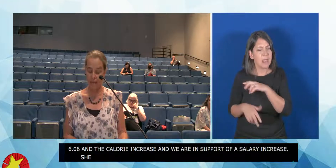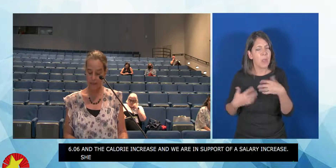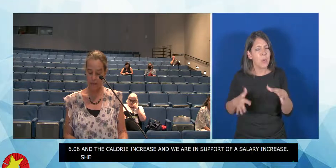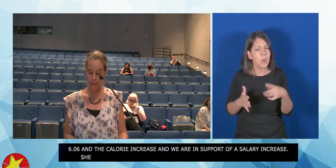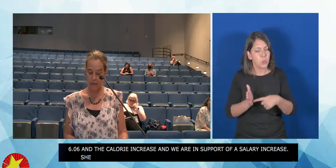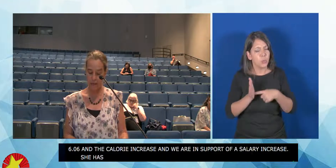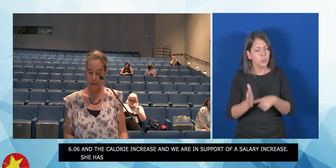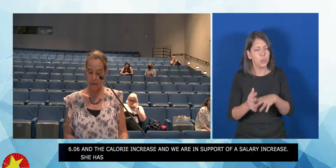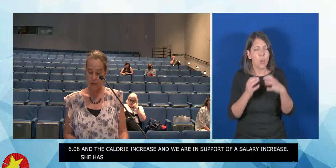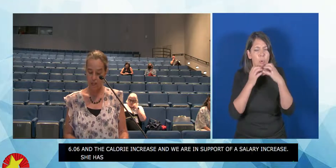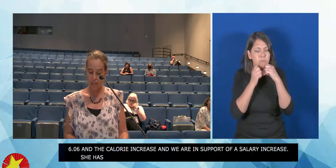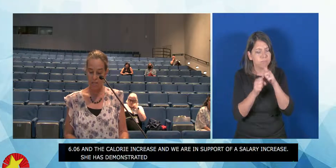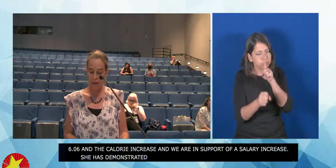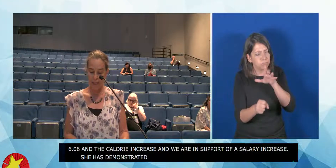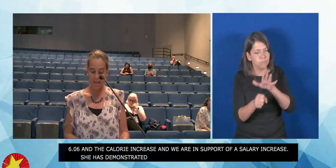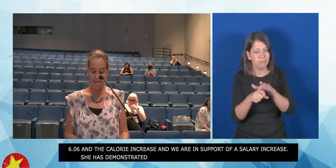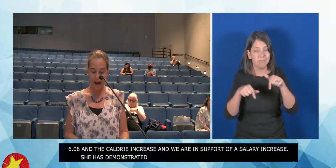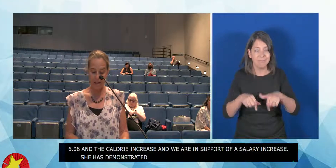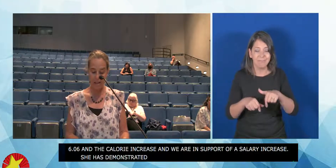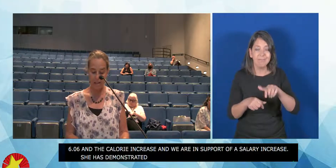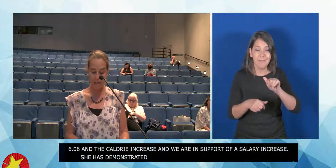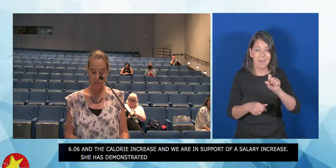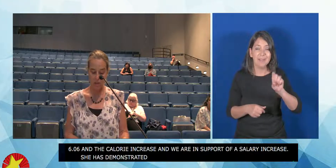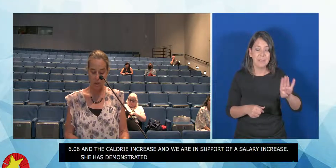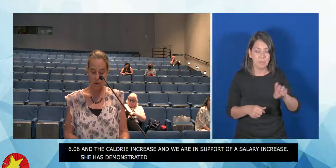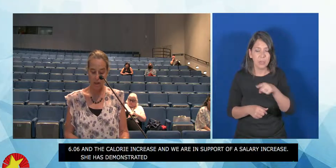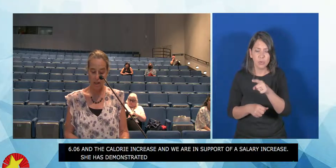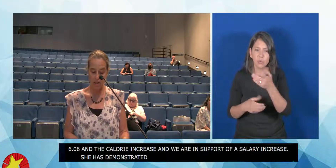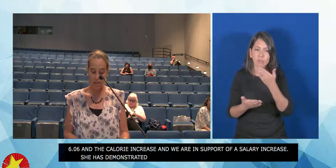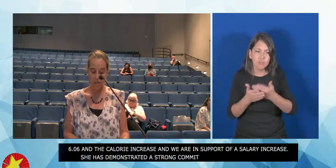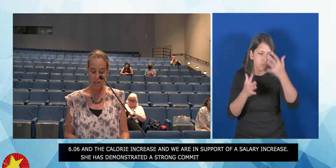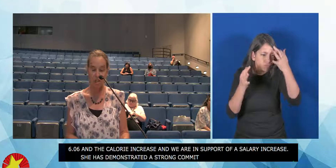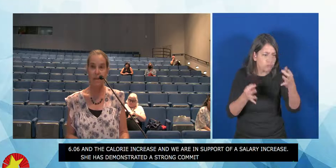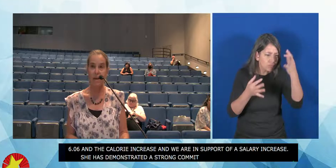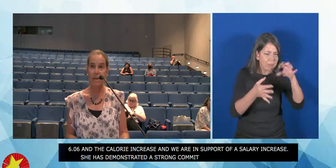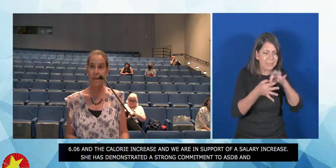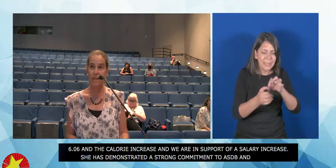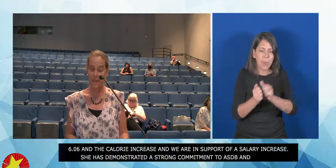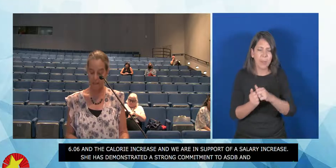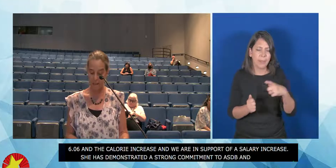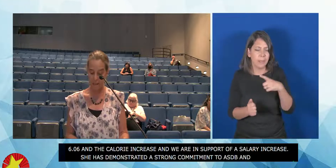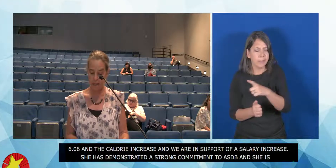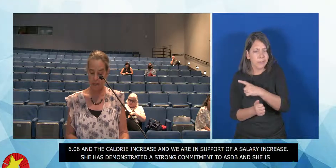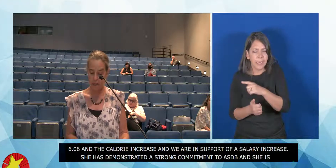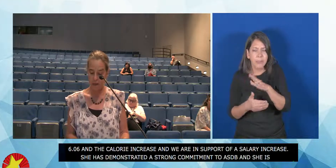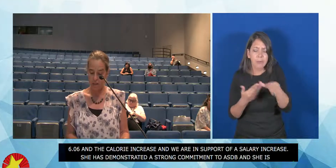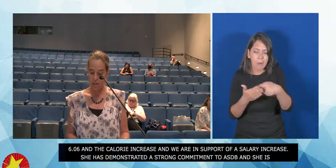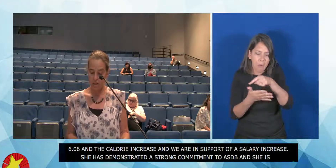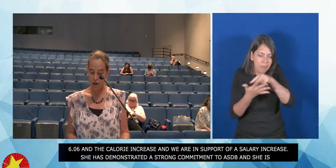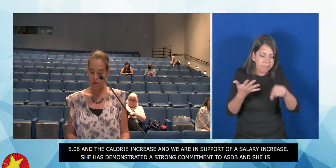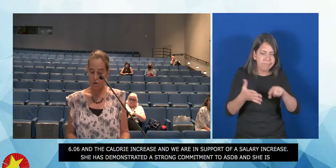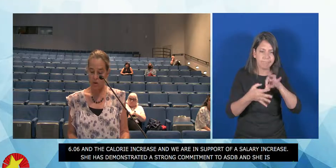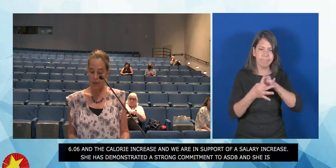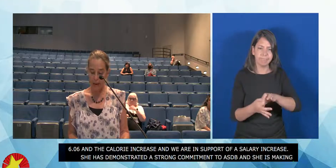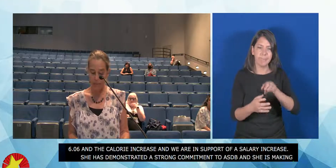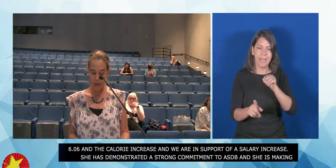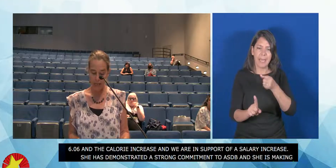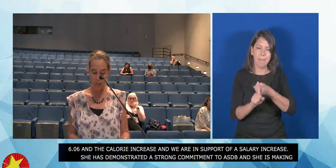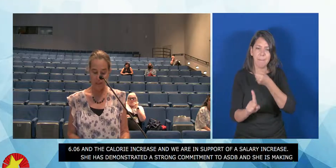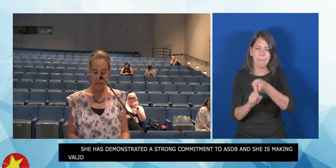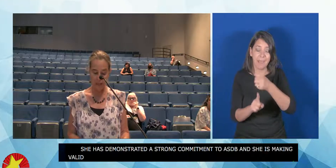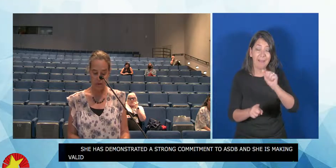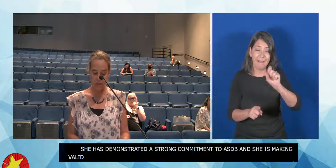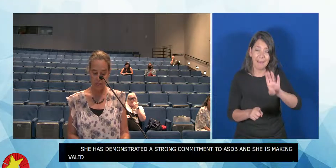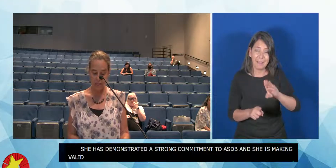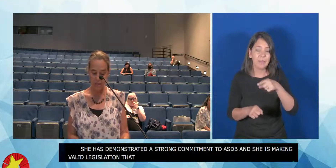to ASDB. She is making valid decisions regarding legislation that impacts ASDB. She is also collaborating